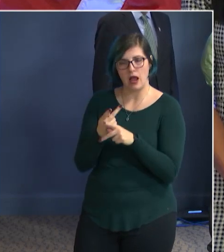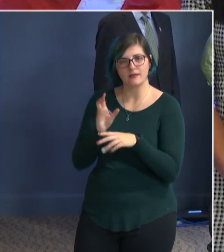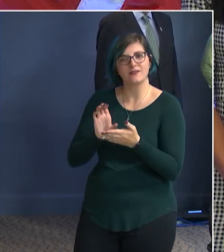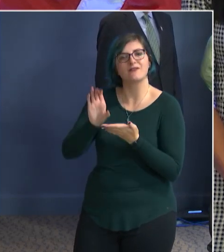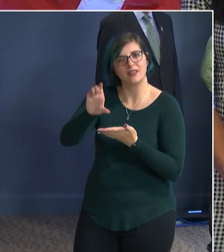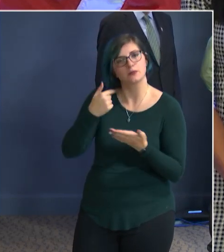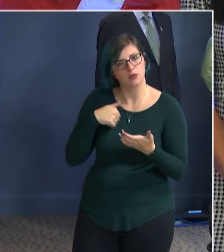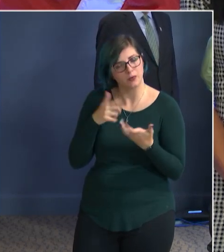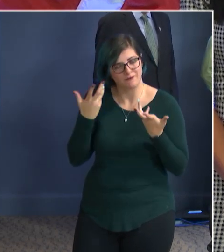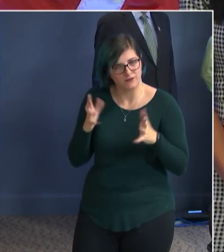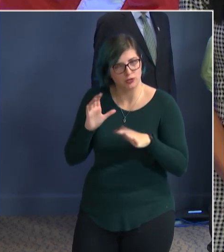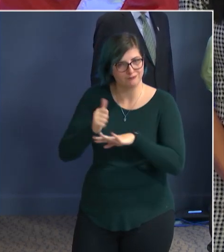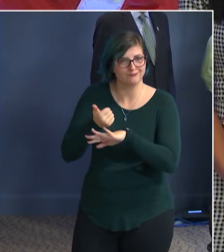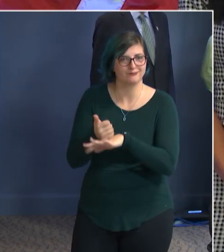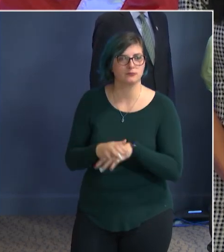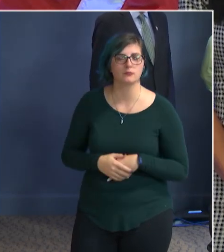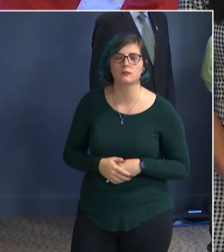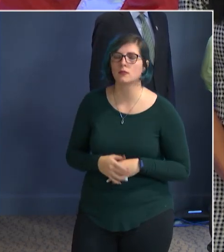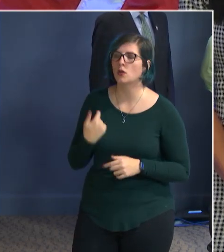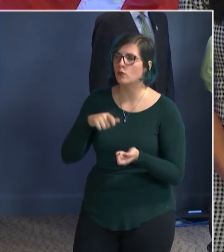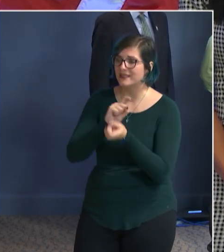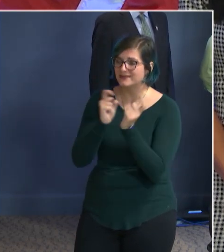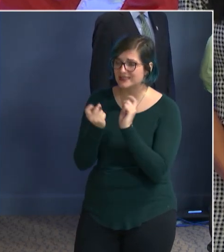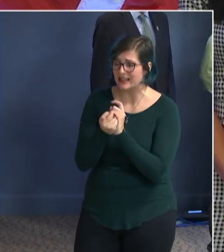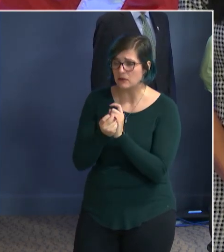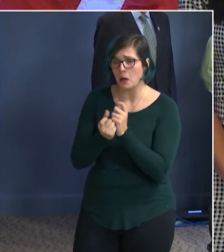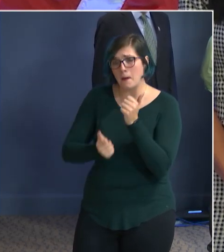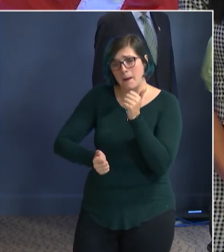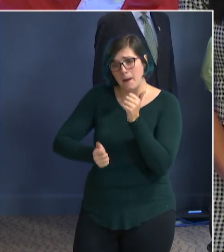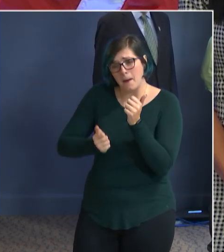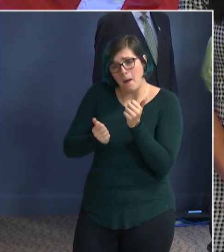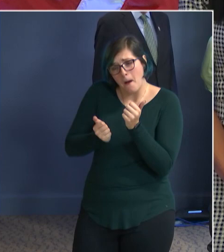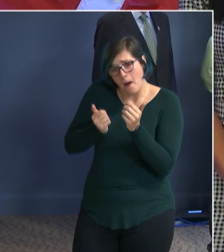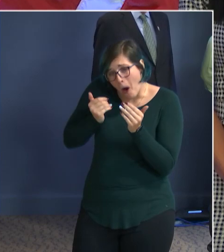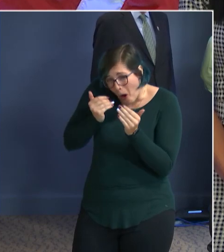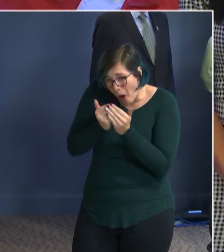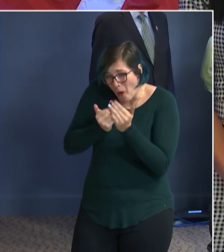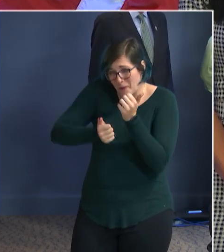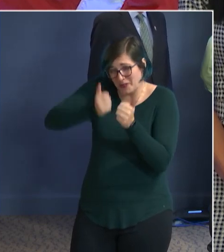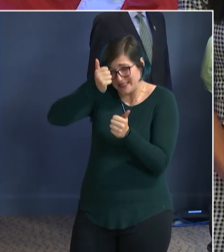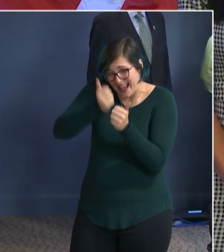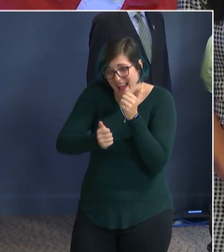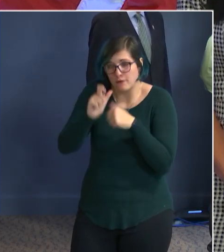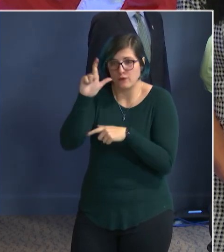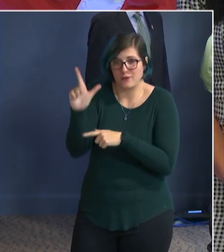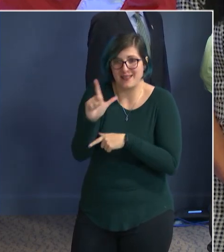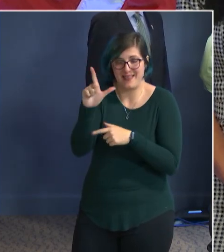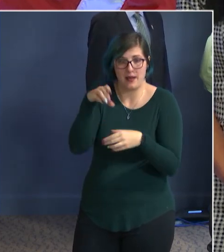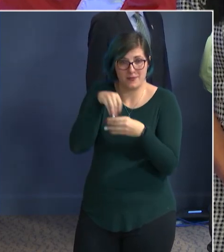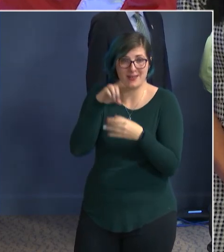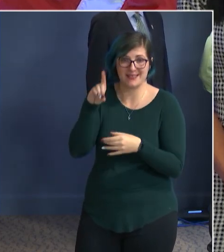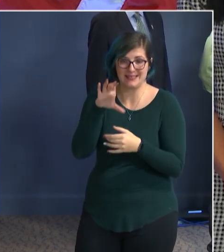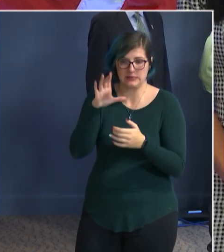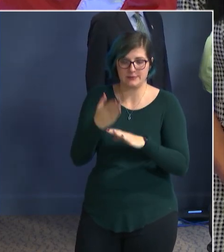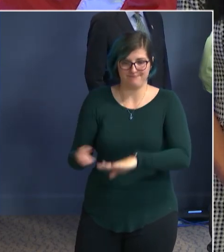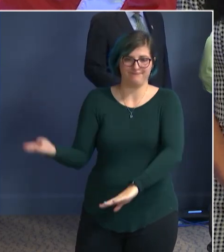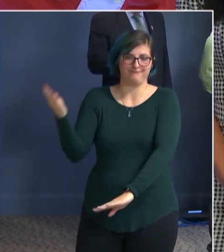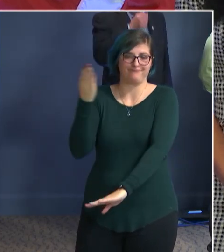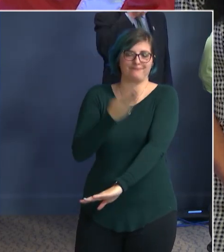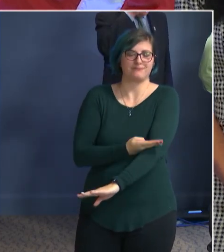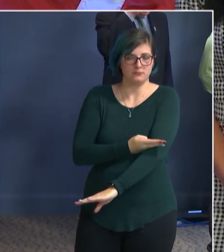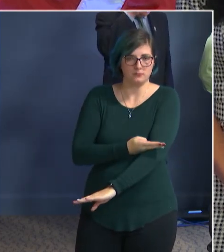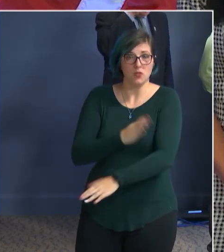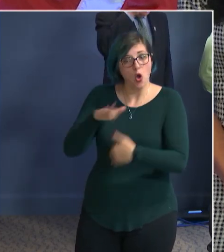We have transformed almost every neighborhood library and the main library in the District of Columbia. All that